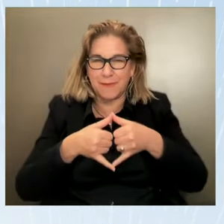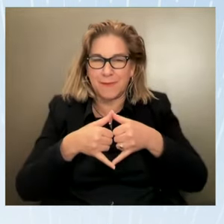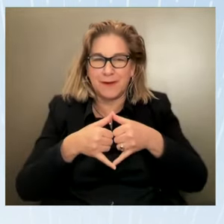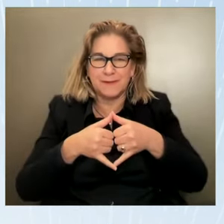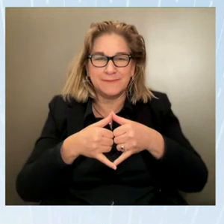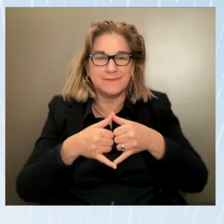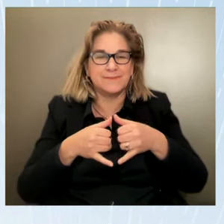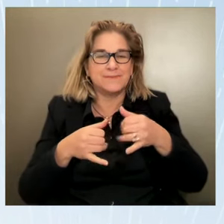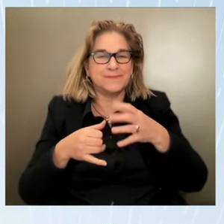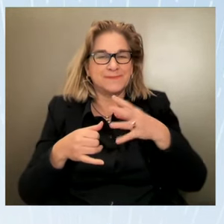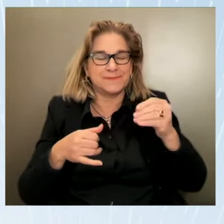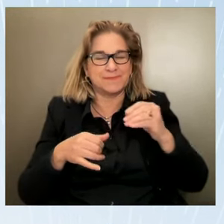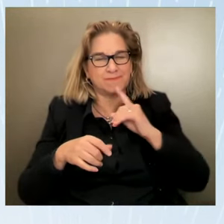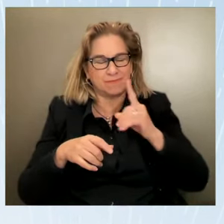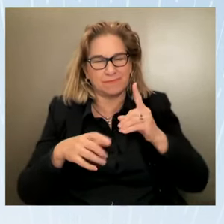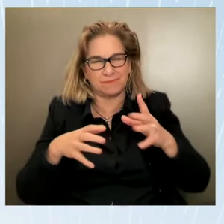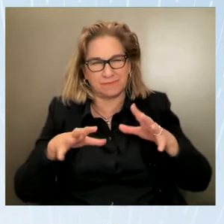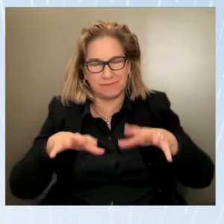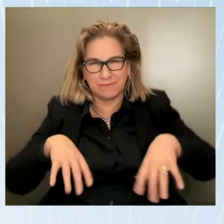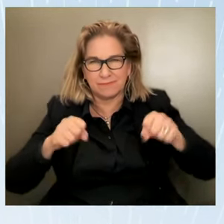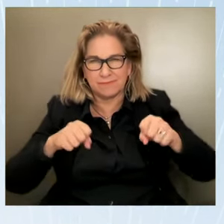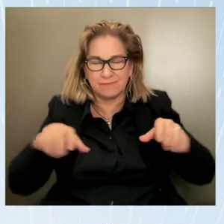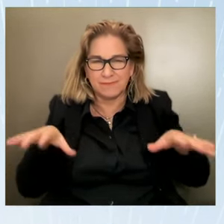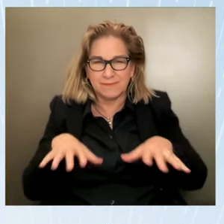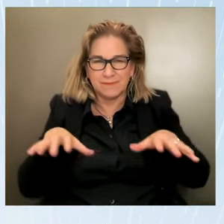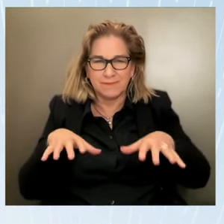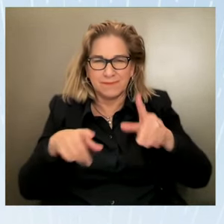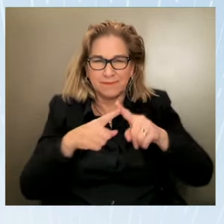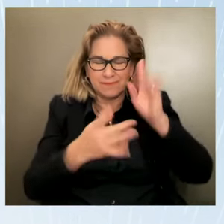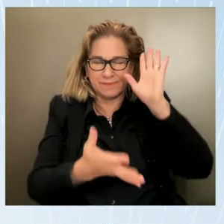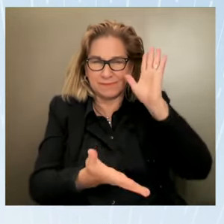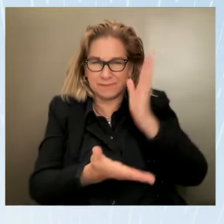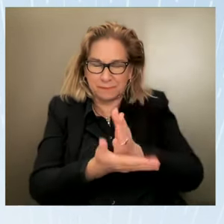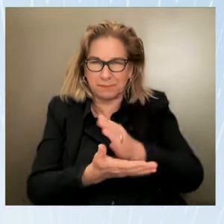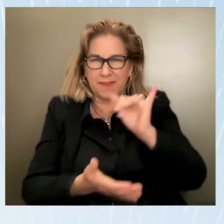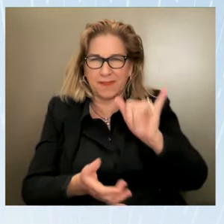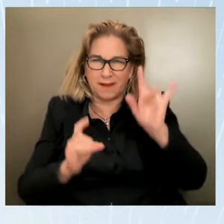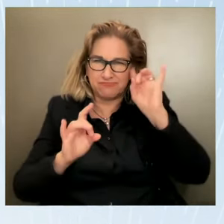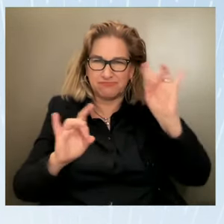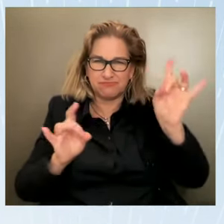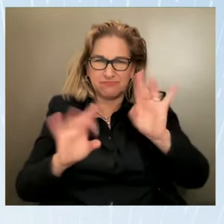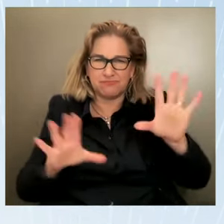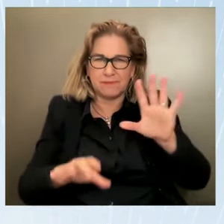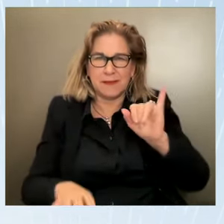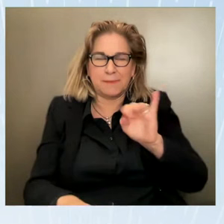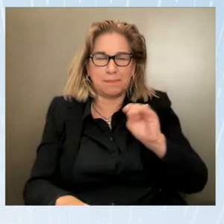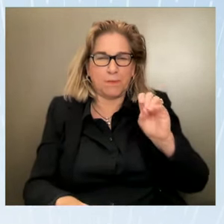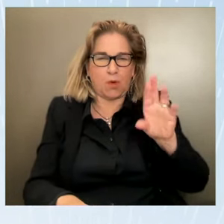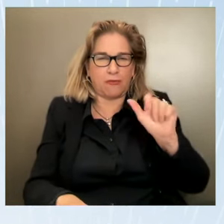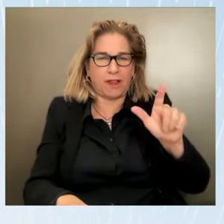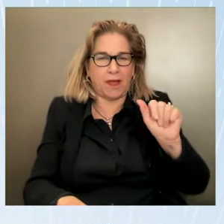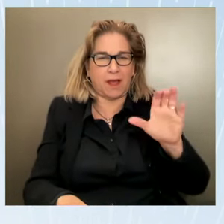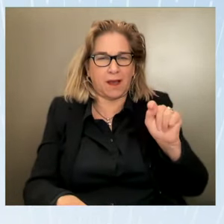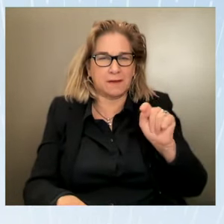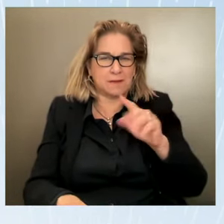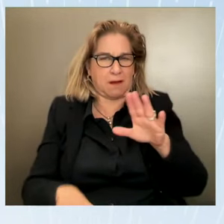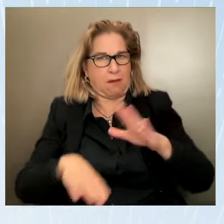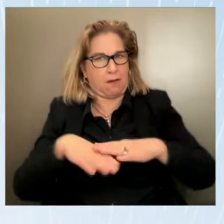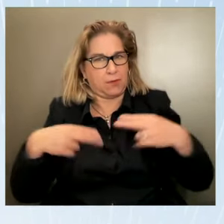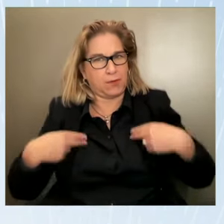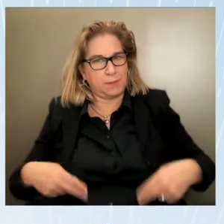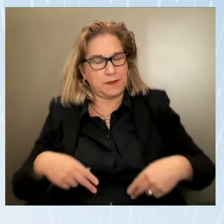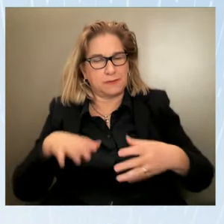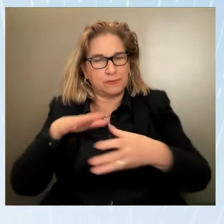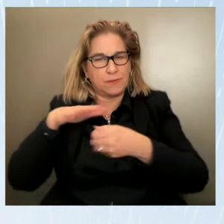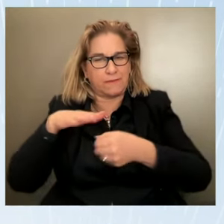countries. You've not only made a difference, you've inspired others to do the same. I look forward to spending our time together today